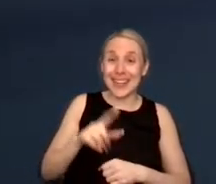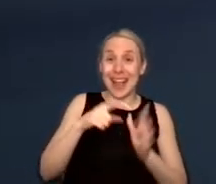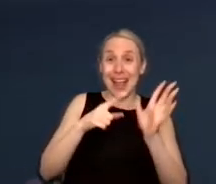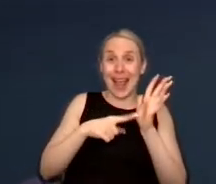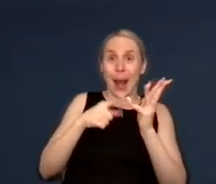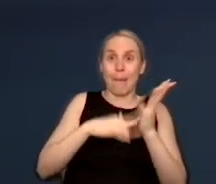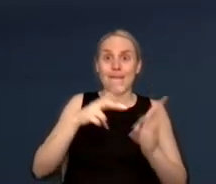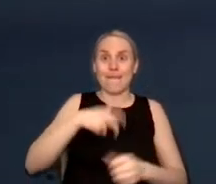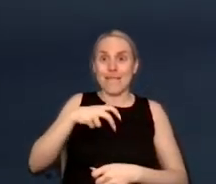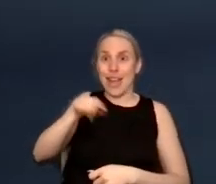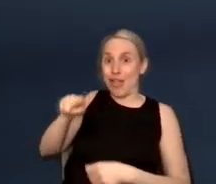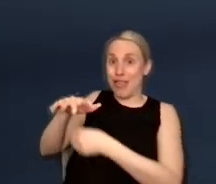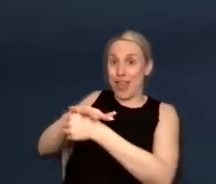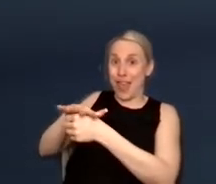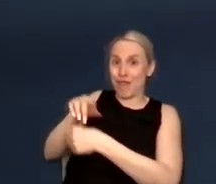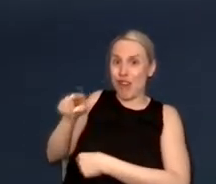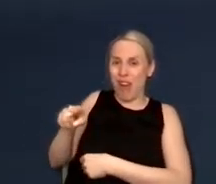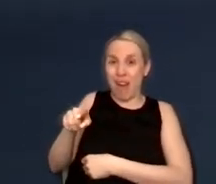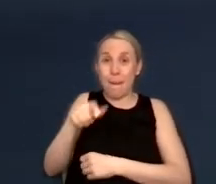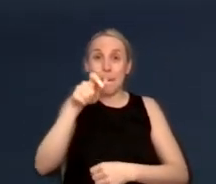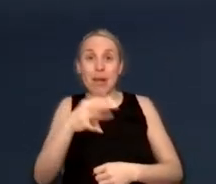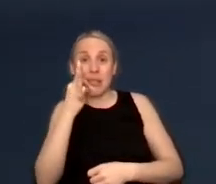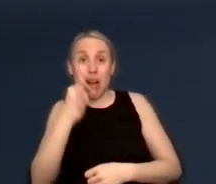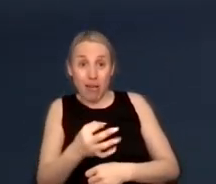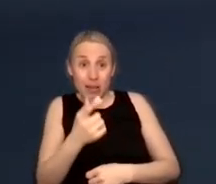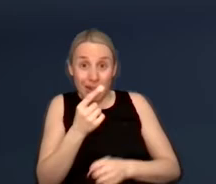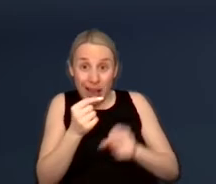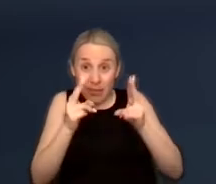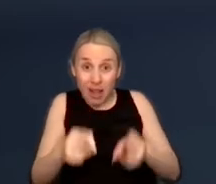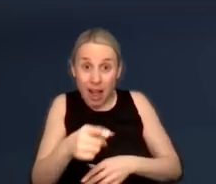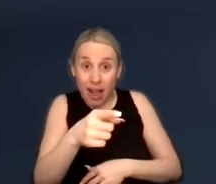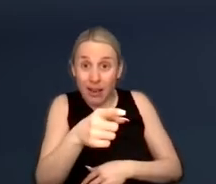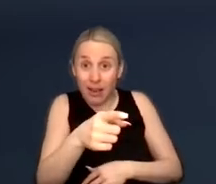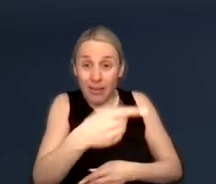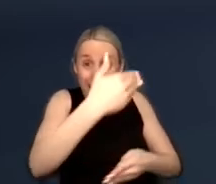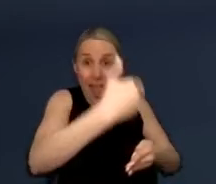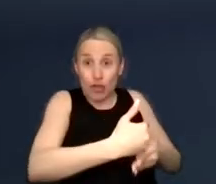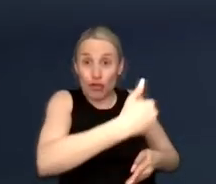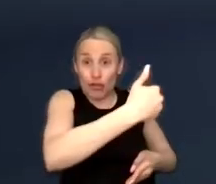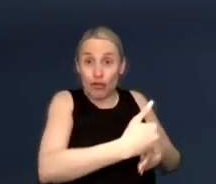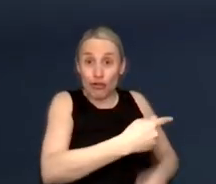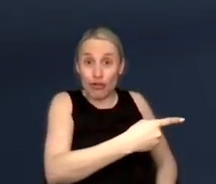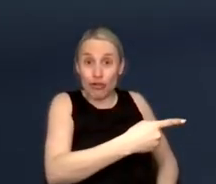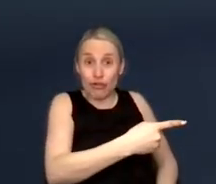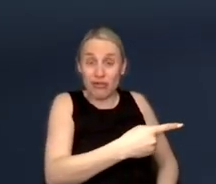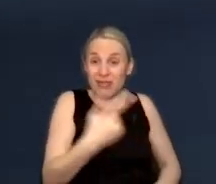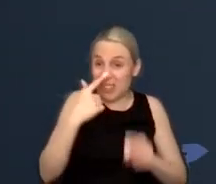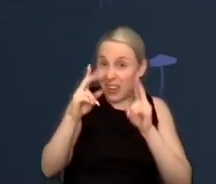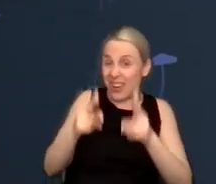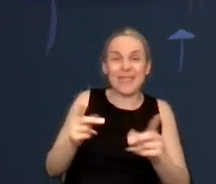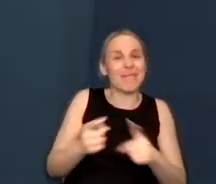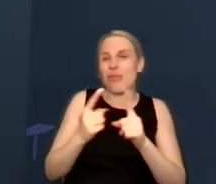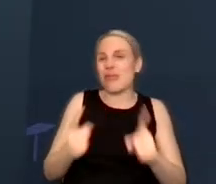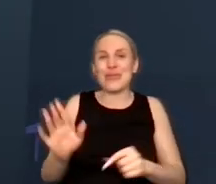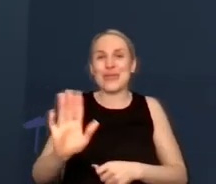question. Someone asked us if you can die. Get away from the edge. No. Someone asked us if you can die in this game, and it's not really possible except for